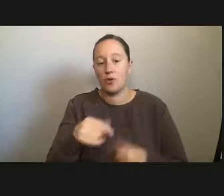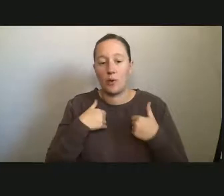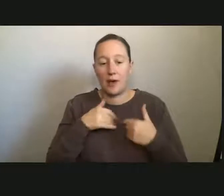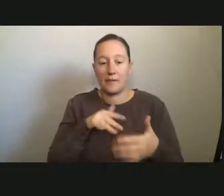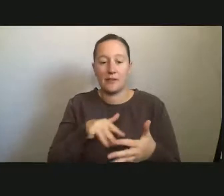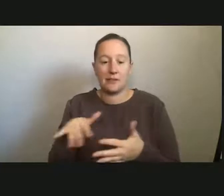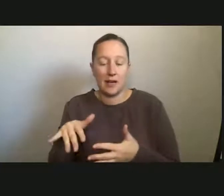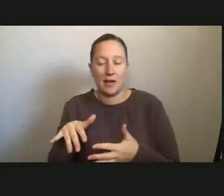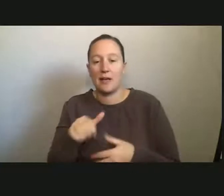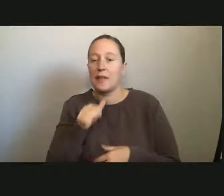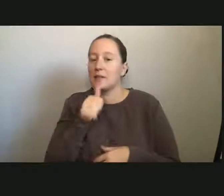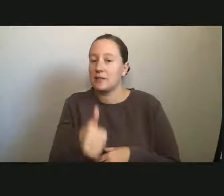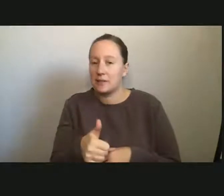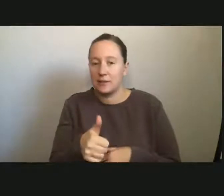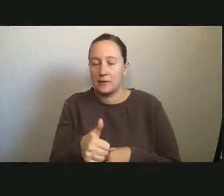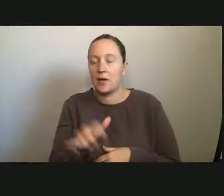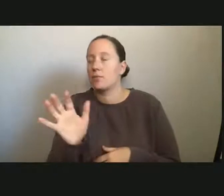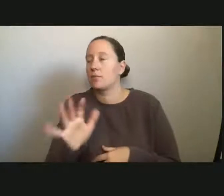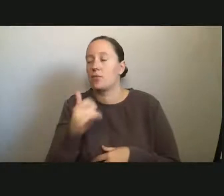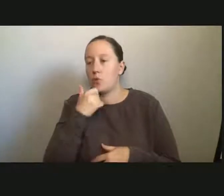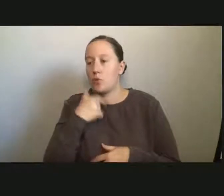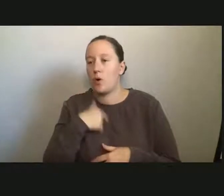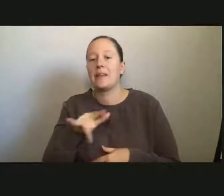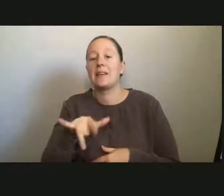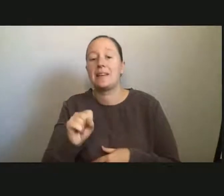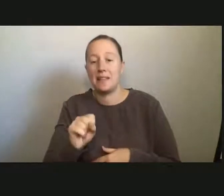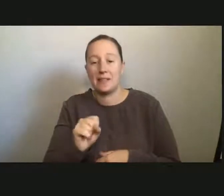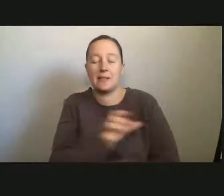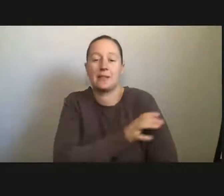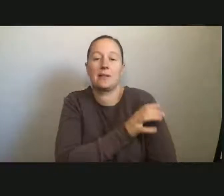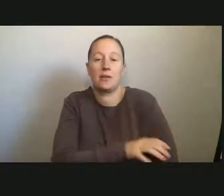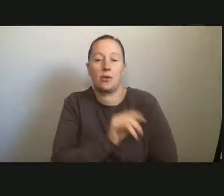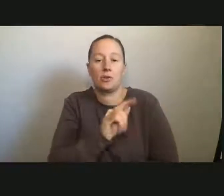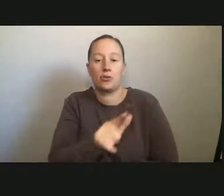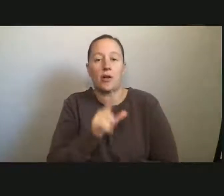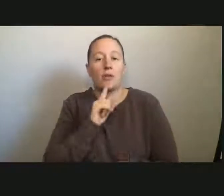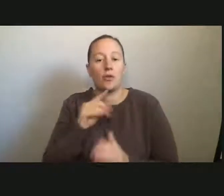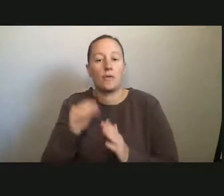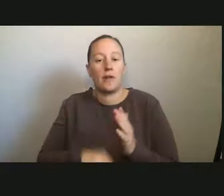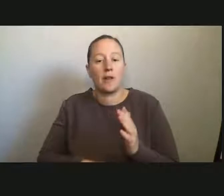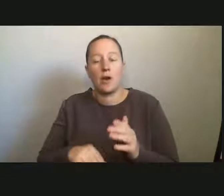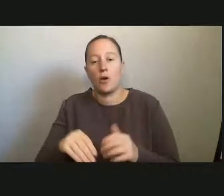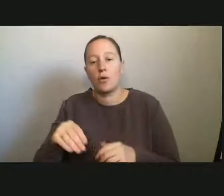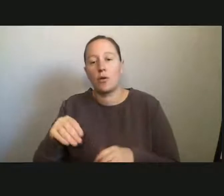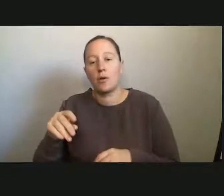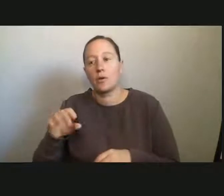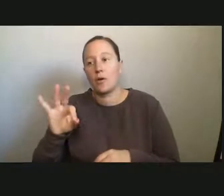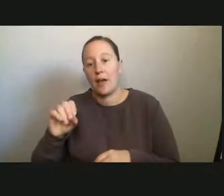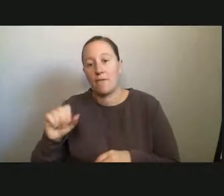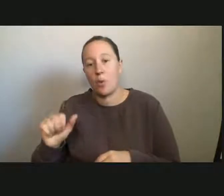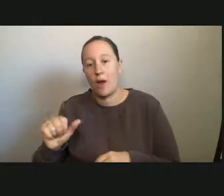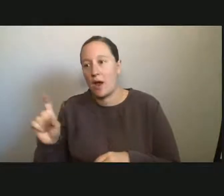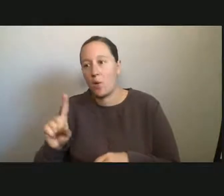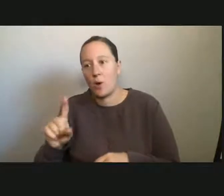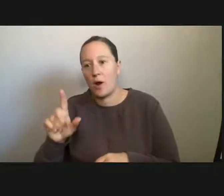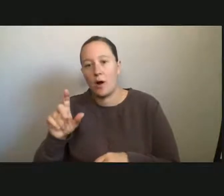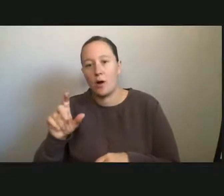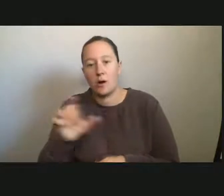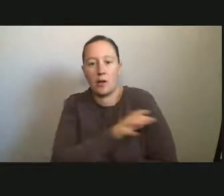not a clinical, that is a clinical trial, and you submit to a clinical trial not allowed FOA,